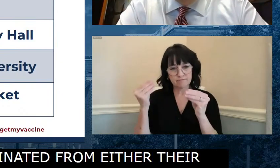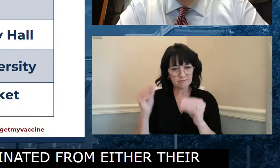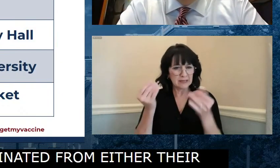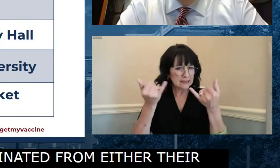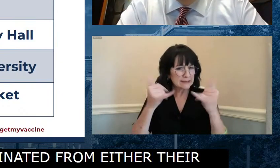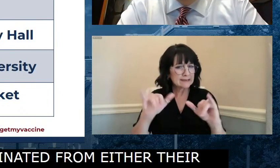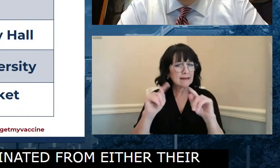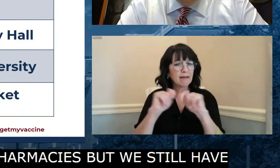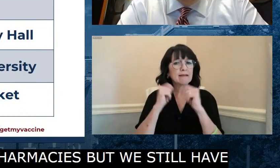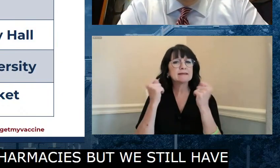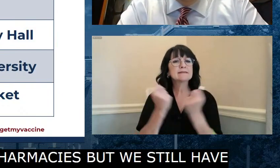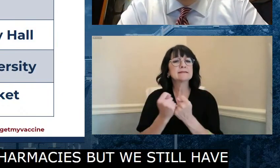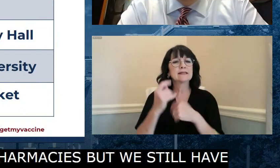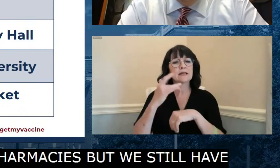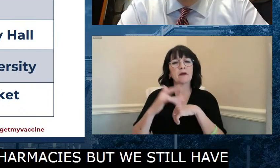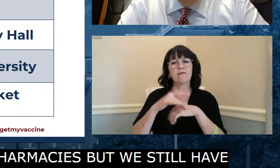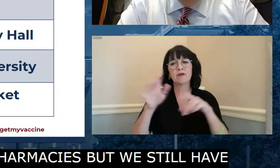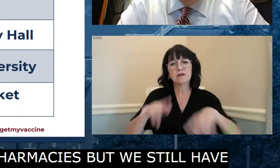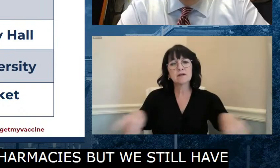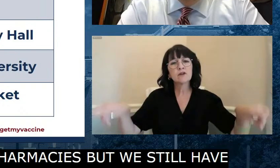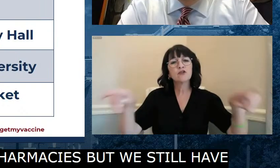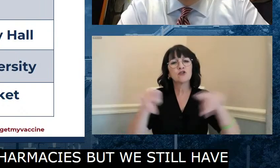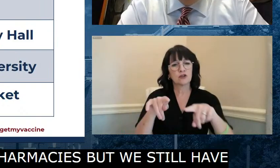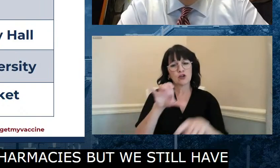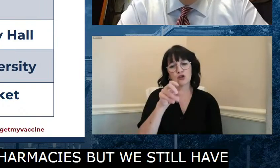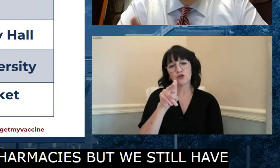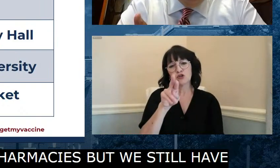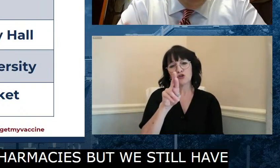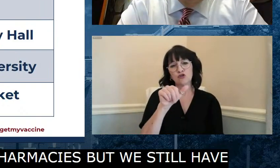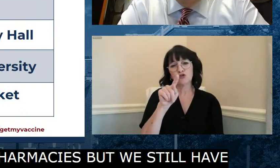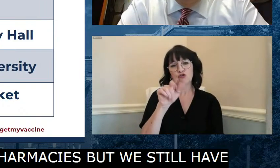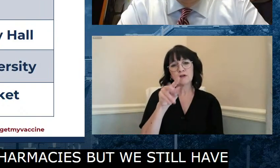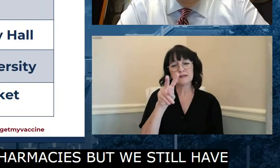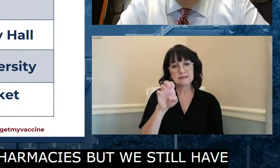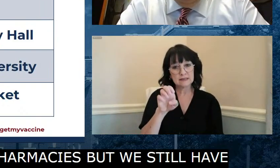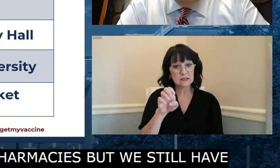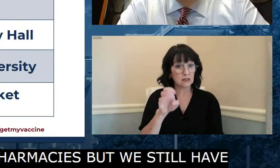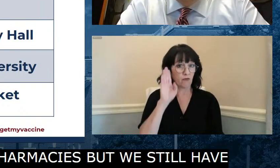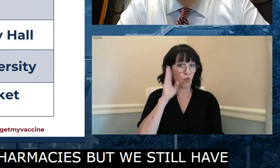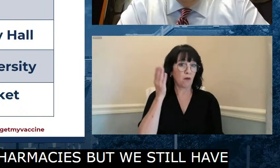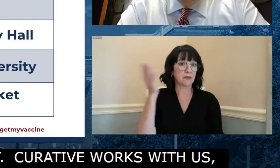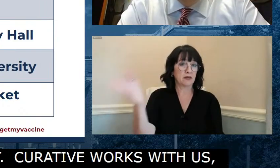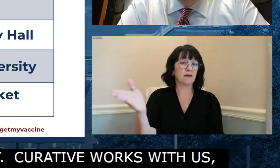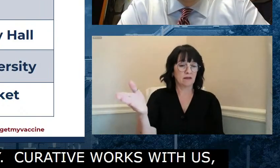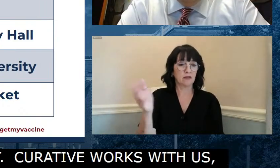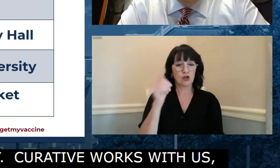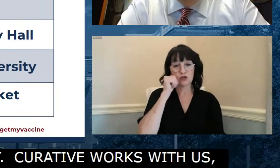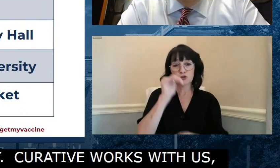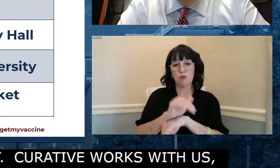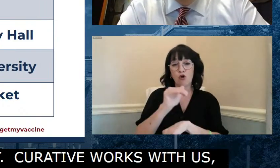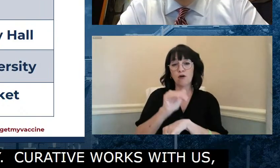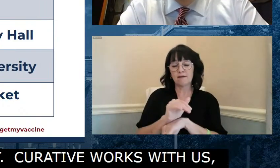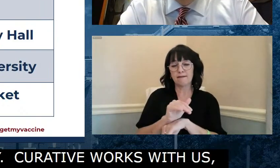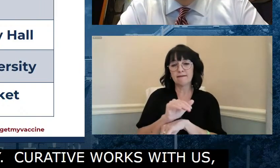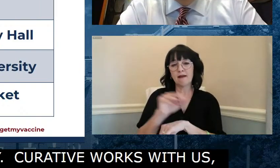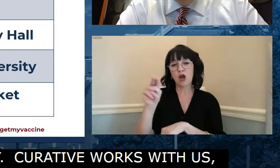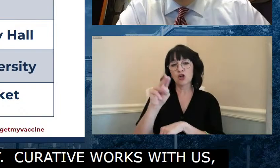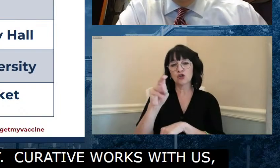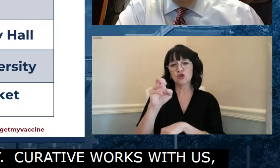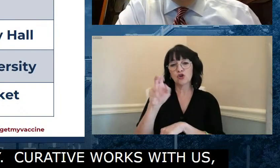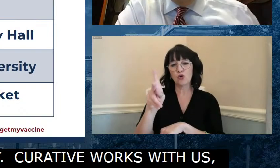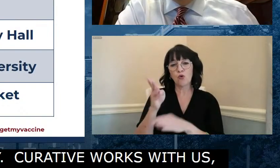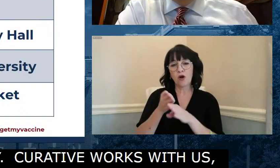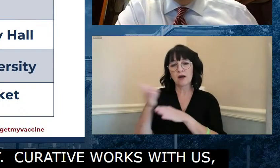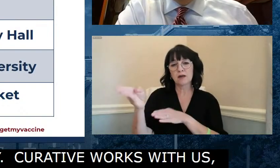Curative works with us again. They'll be at the Newark Main Street event tomorrow night, Rehoboth Beach City Hall, Delaware State University, and then